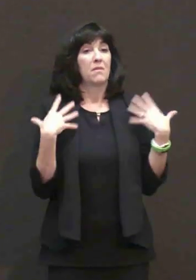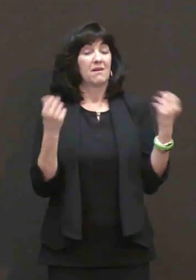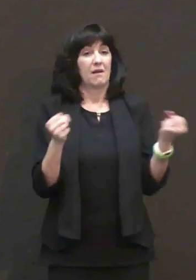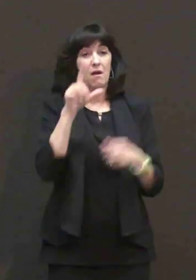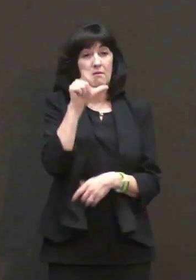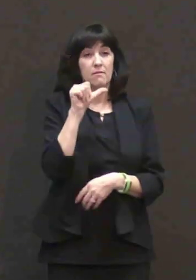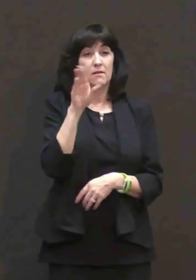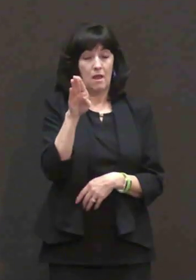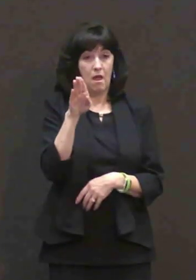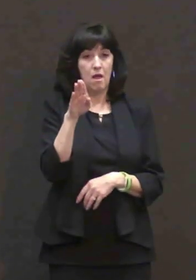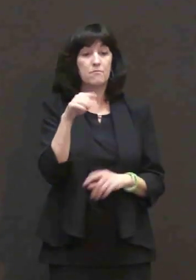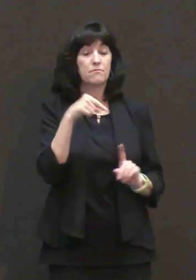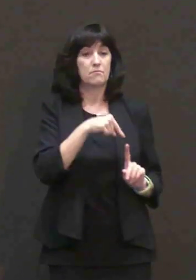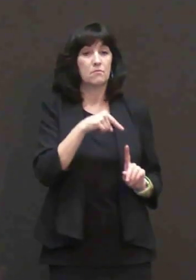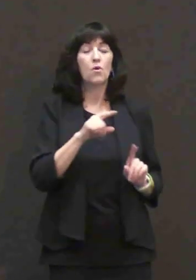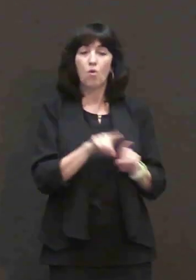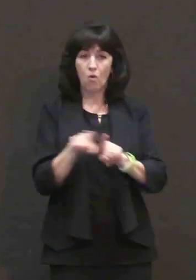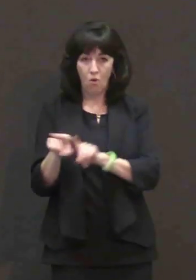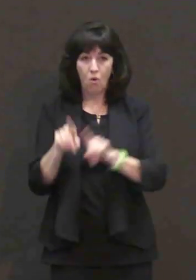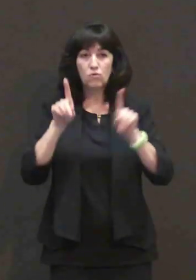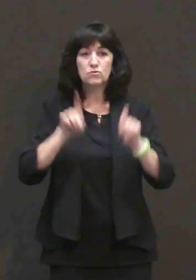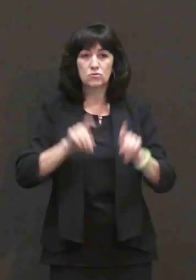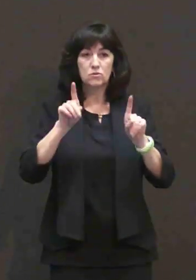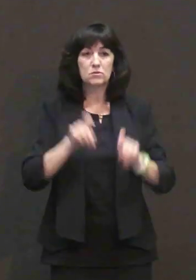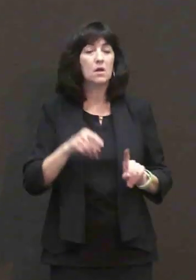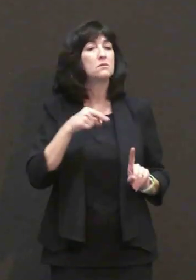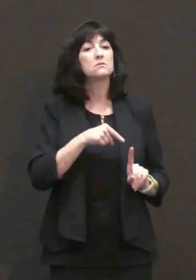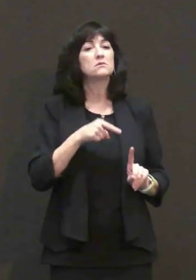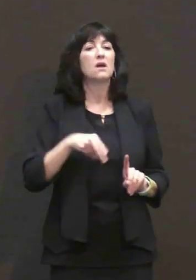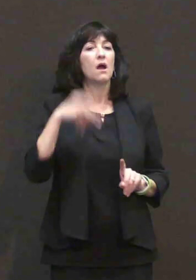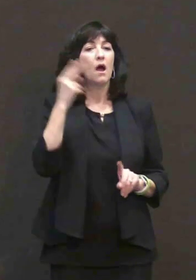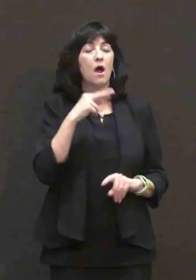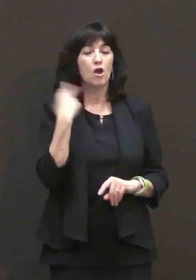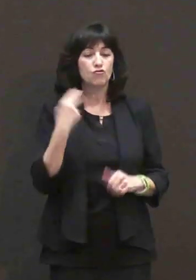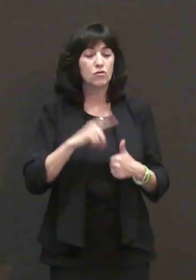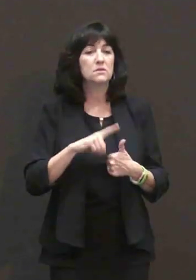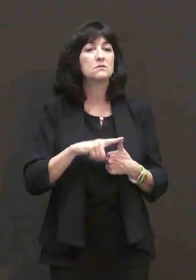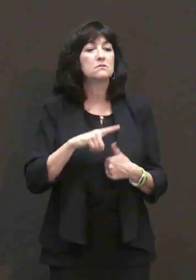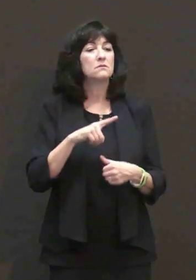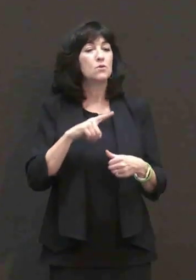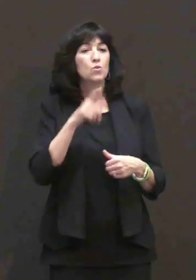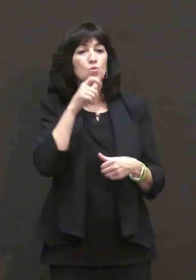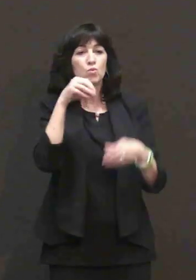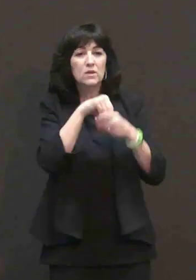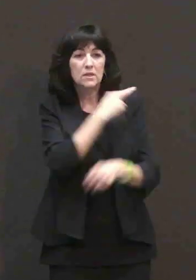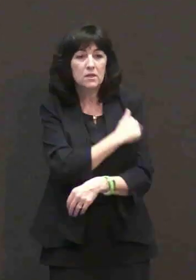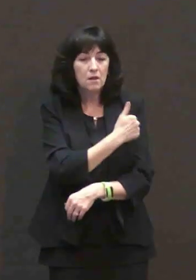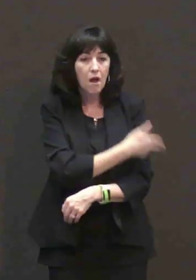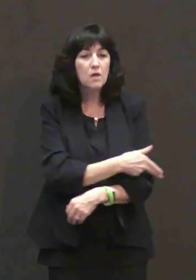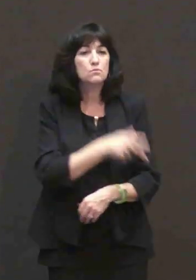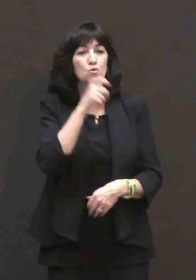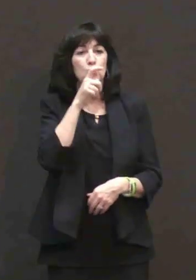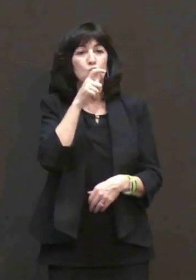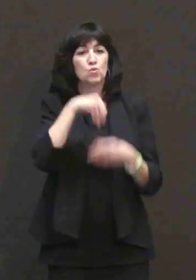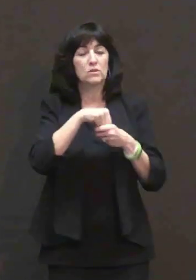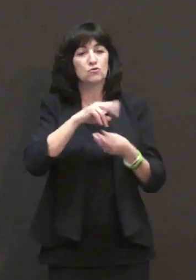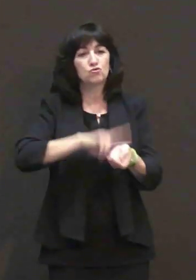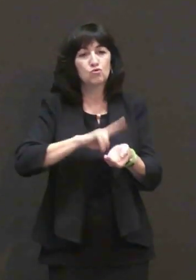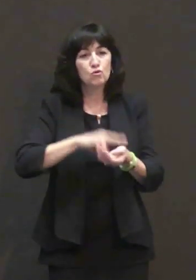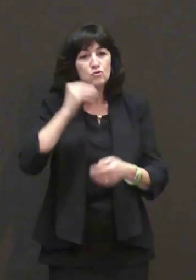prioritize those at highest risk, especially those who are hospitalized, chronically ill, those in long-term care or